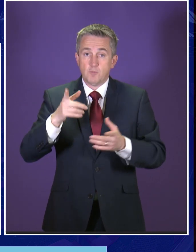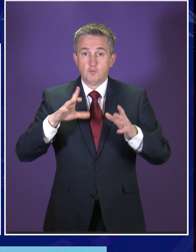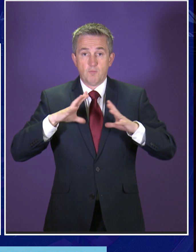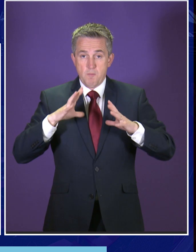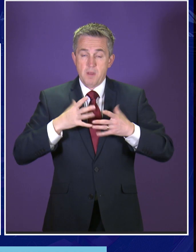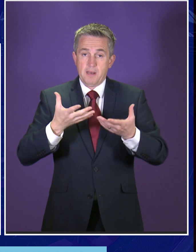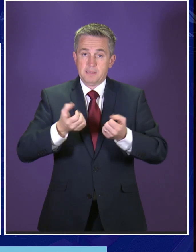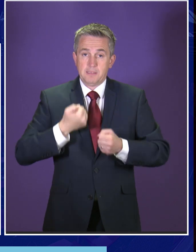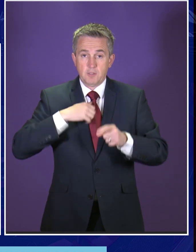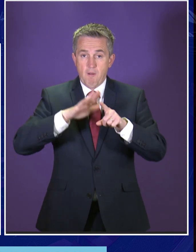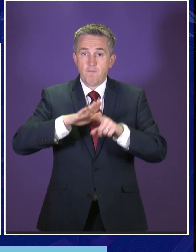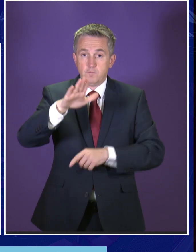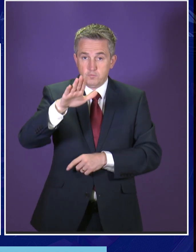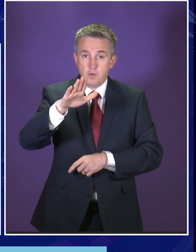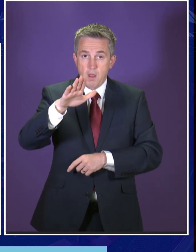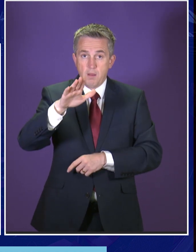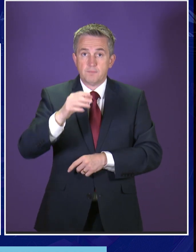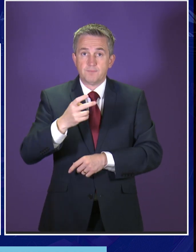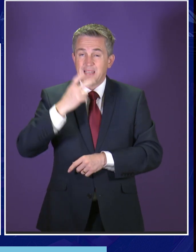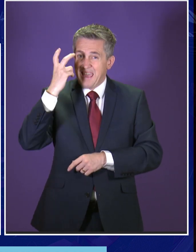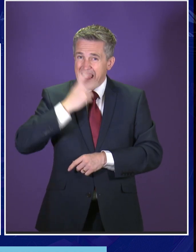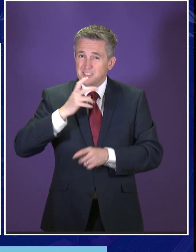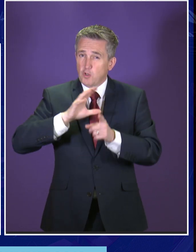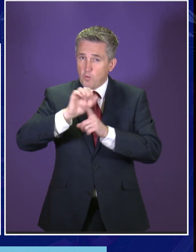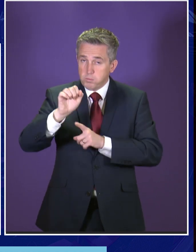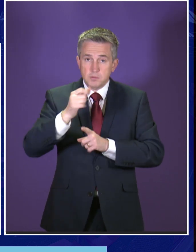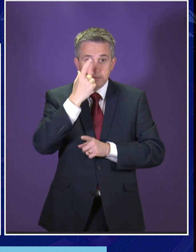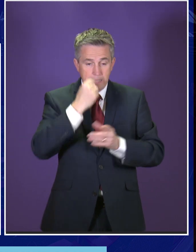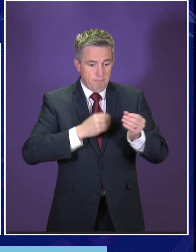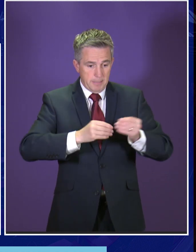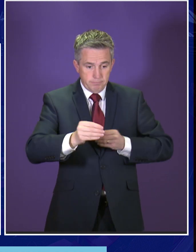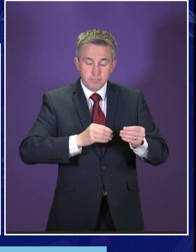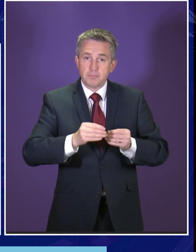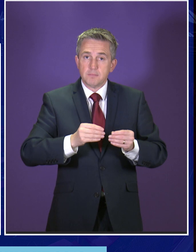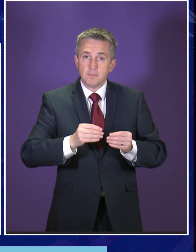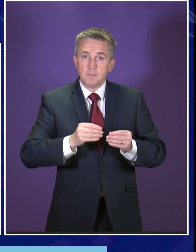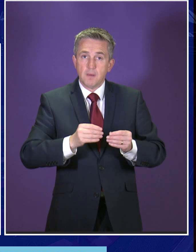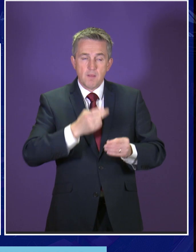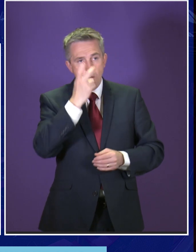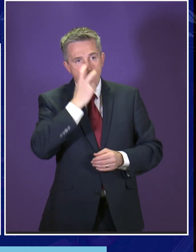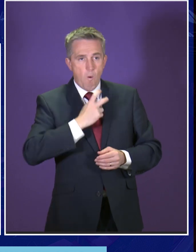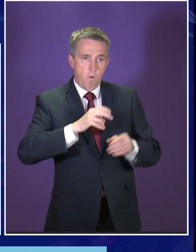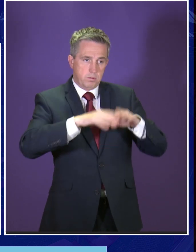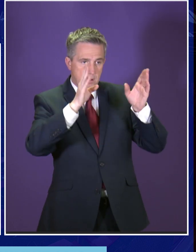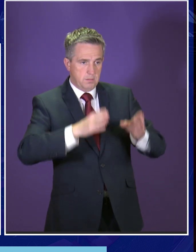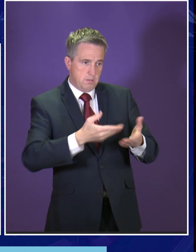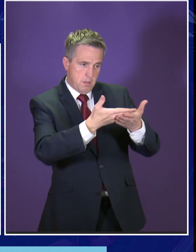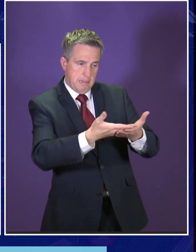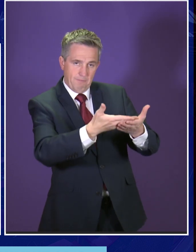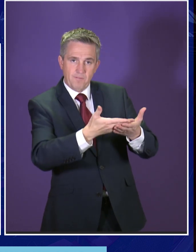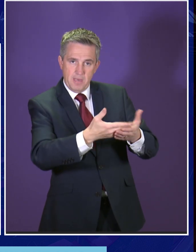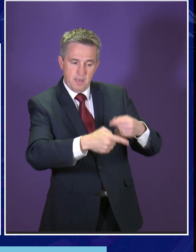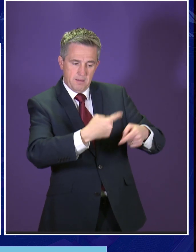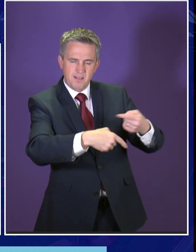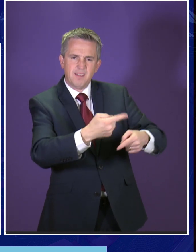future. Ancient cultures are adaptive and dynamic. A static museum sense of ancient cultures disempowers the modern